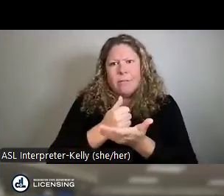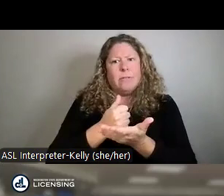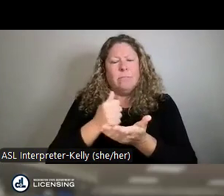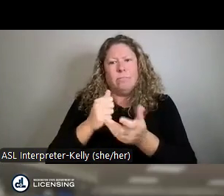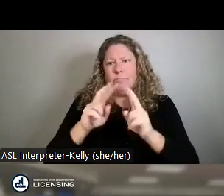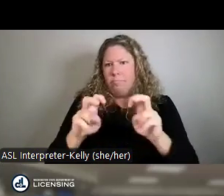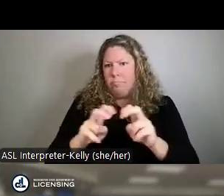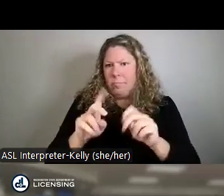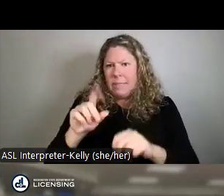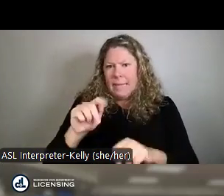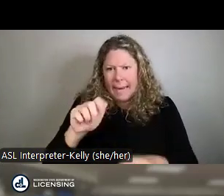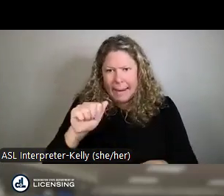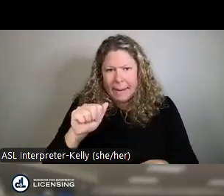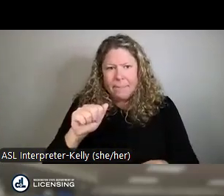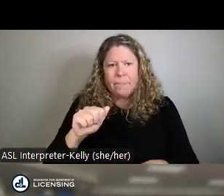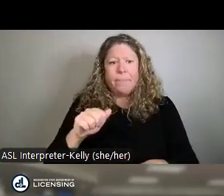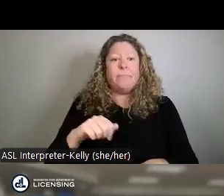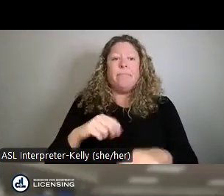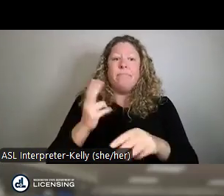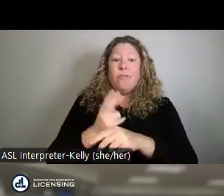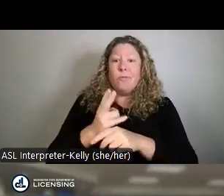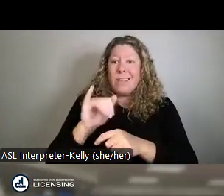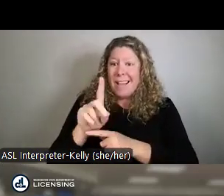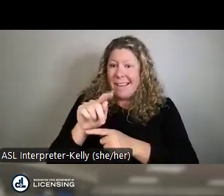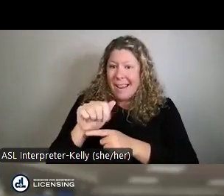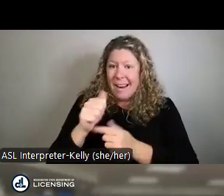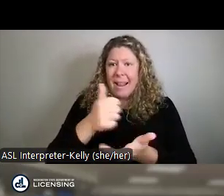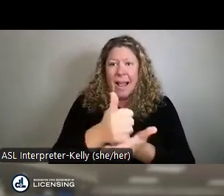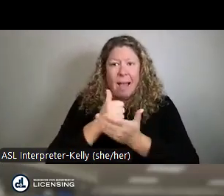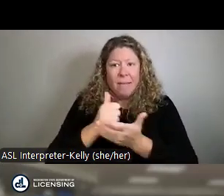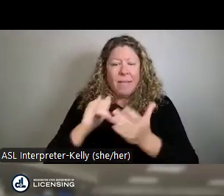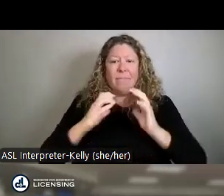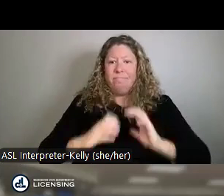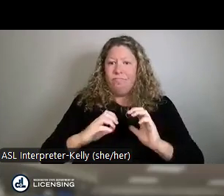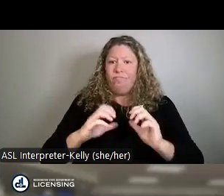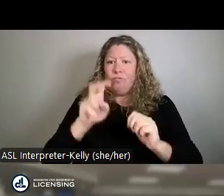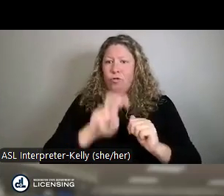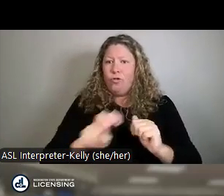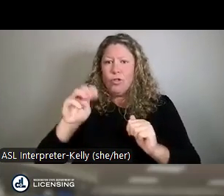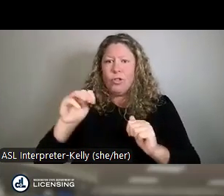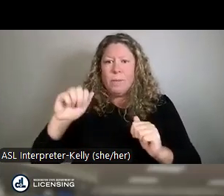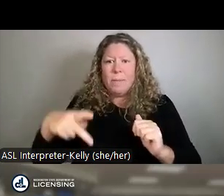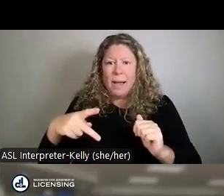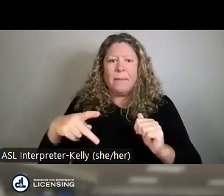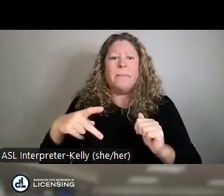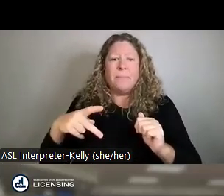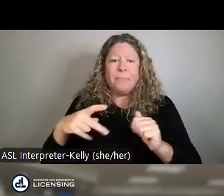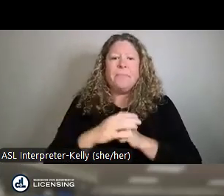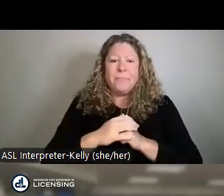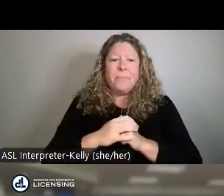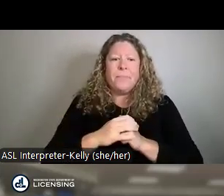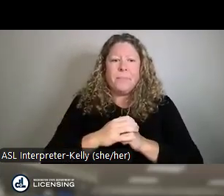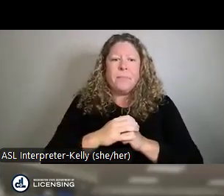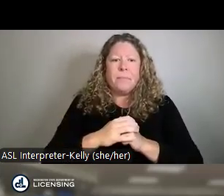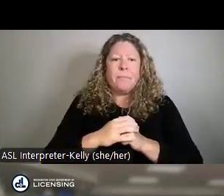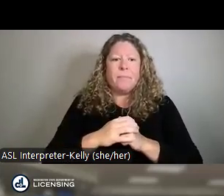then used that and worked with our team to create a draft customer journey map that really called out those elements. What